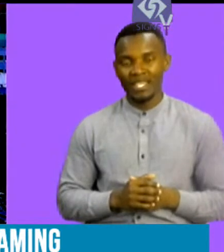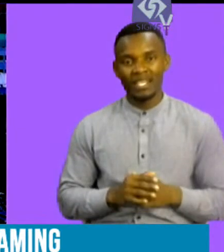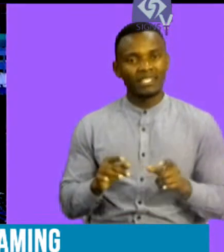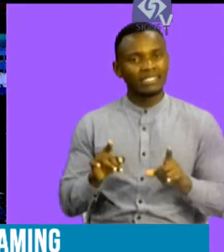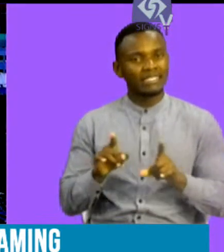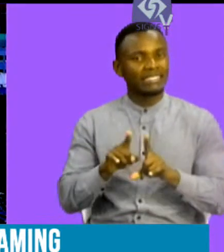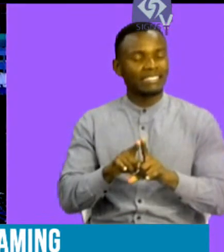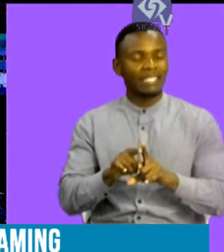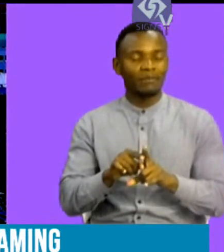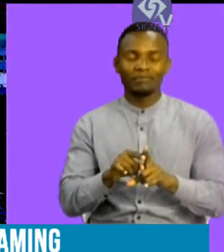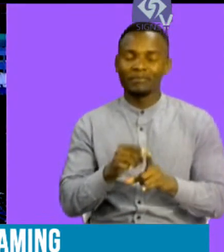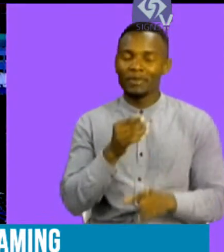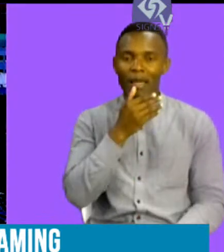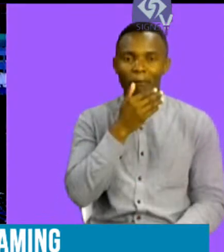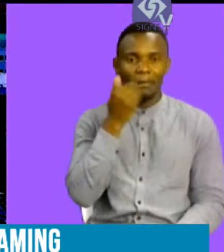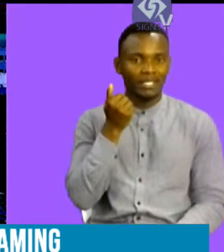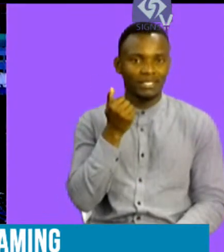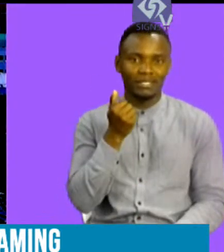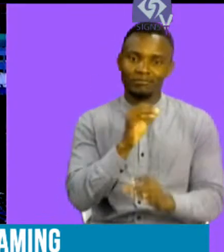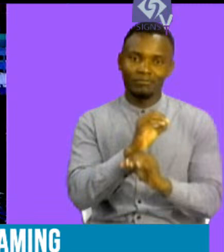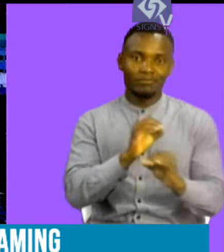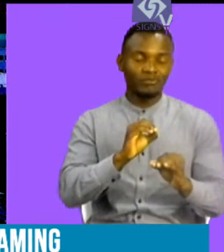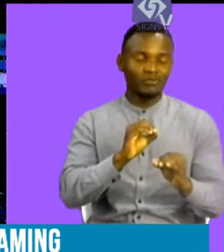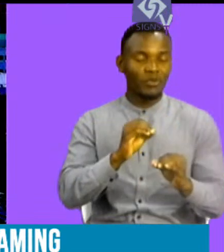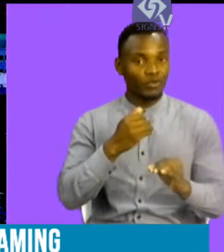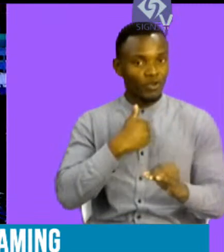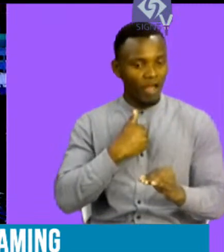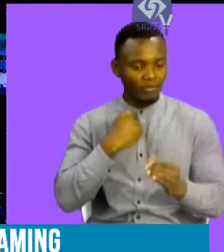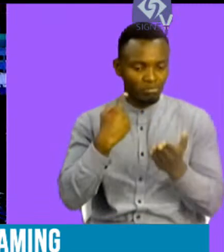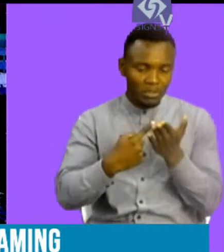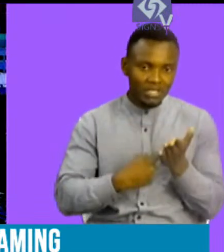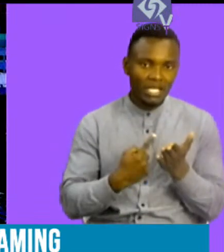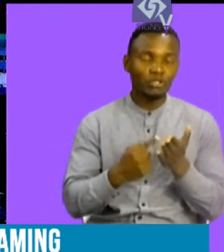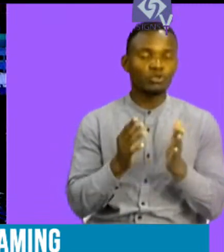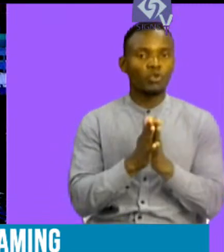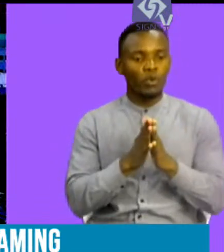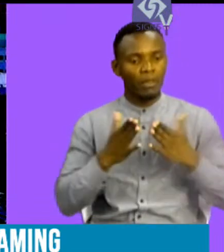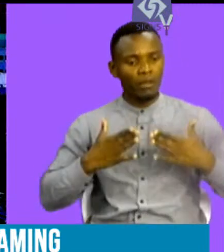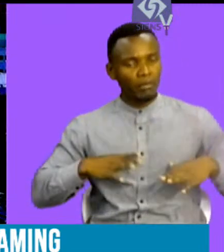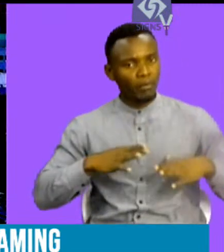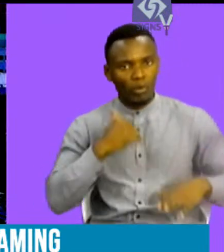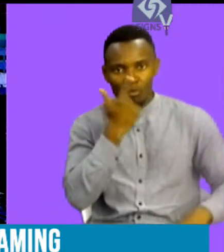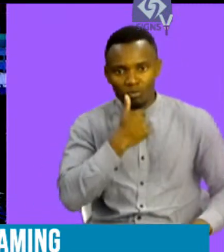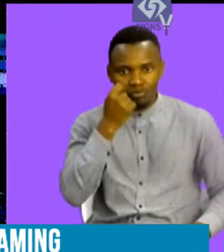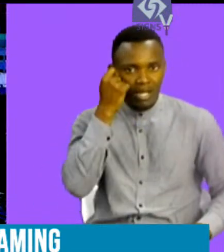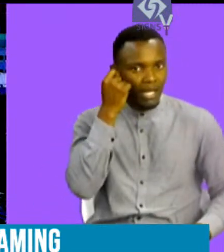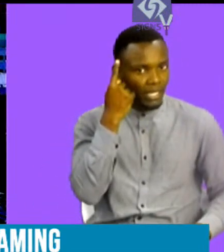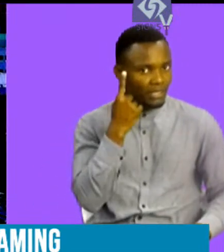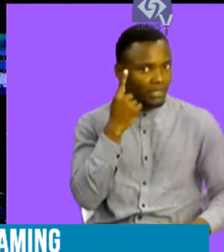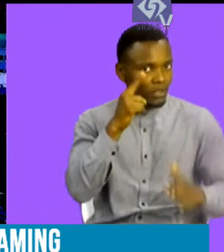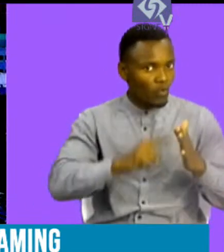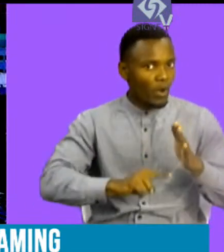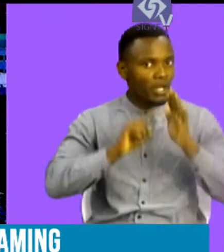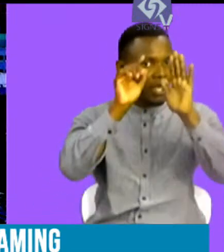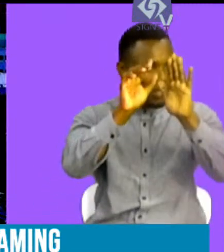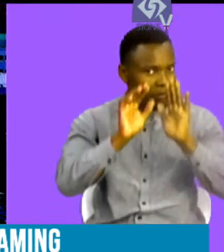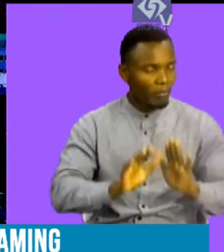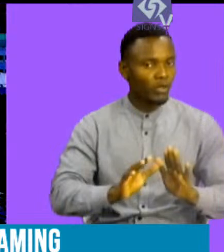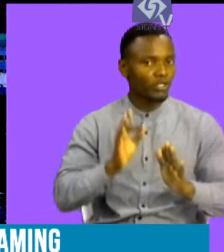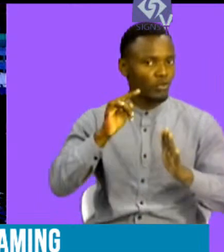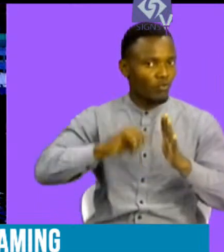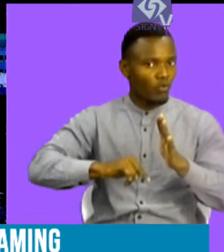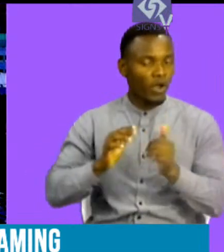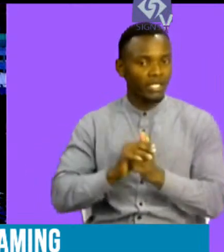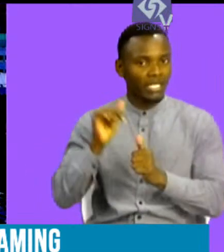be even any better to have this conversation with people who understand the importance of such conversations and